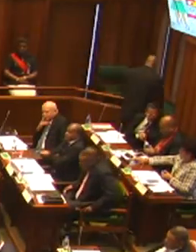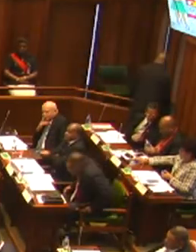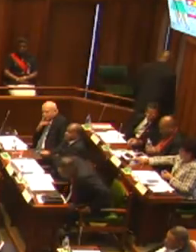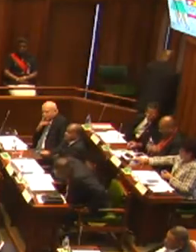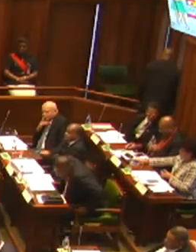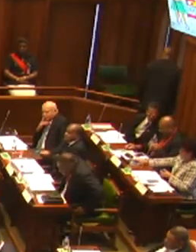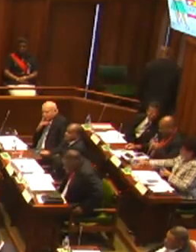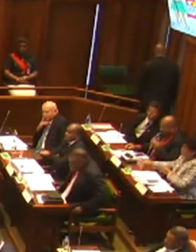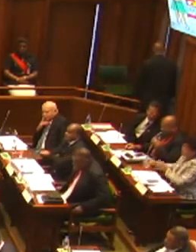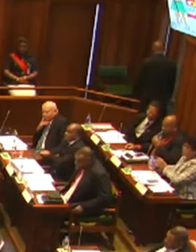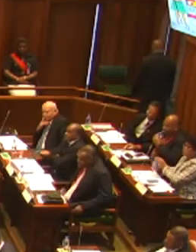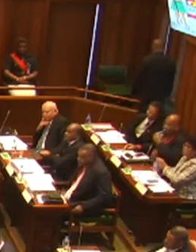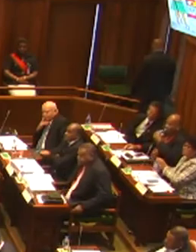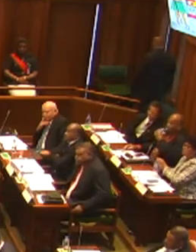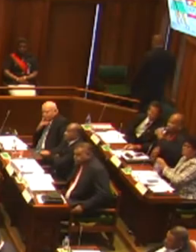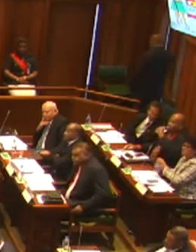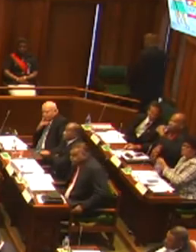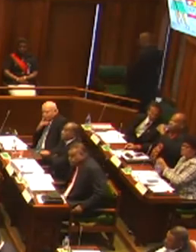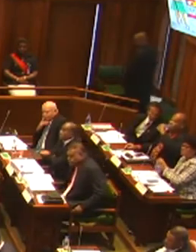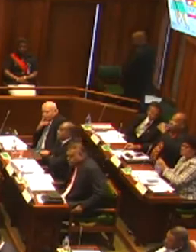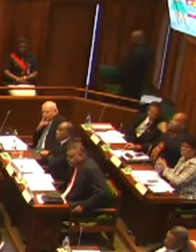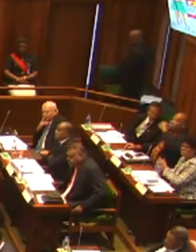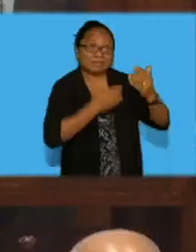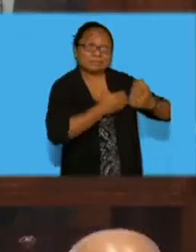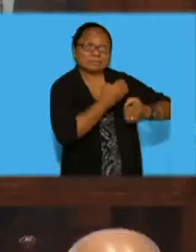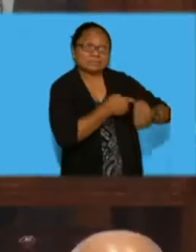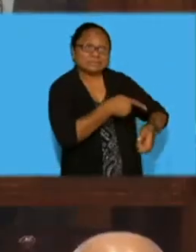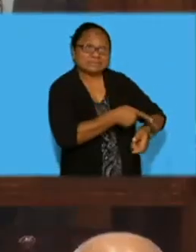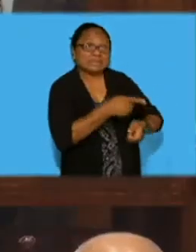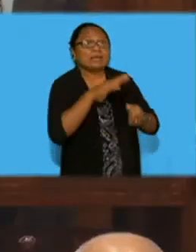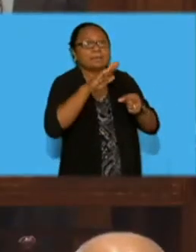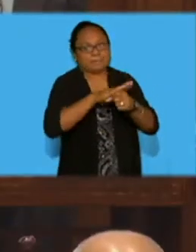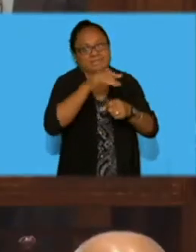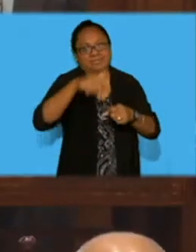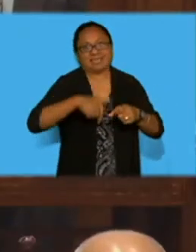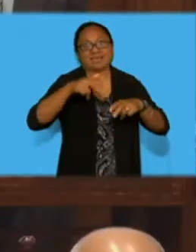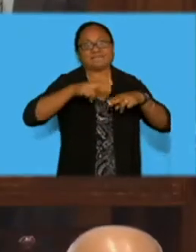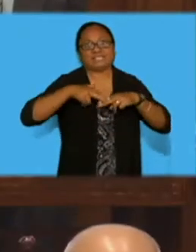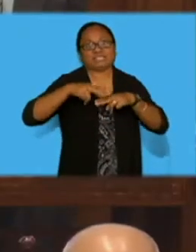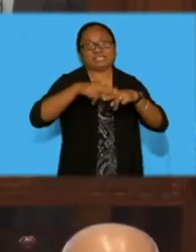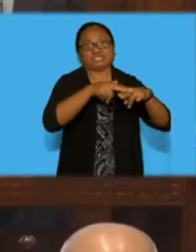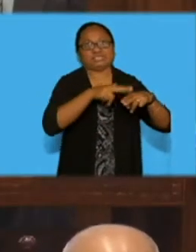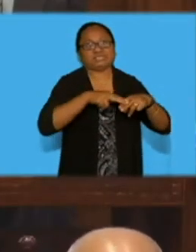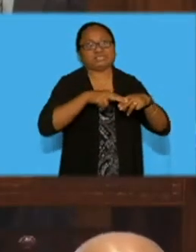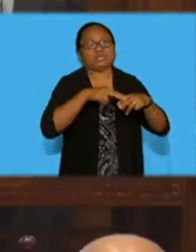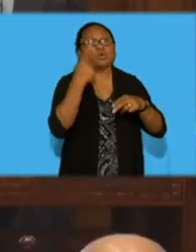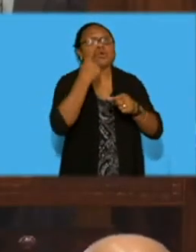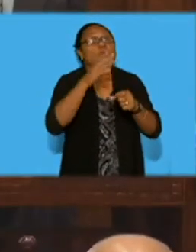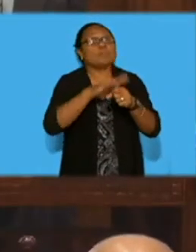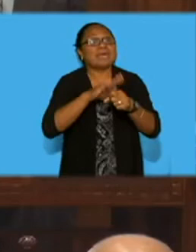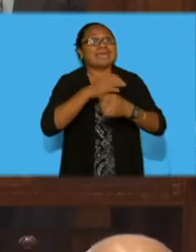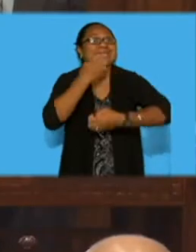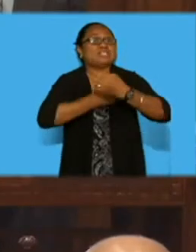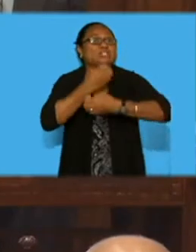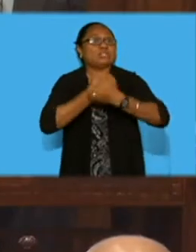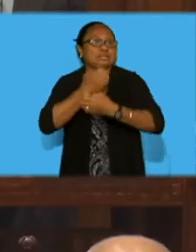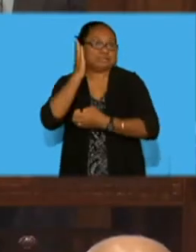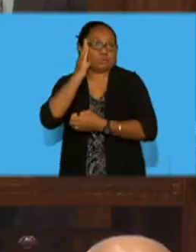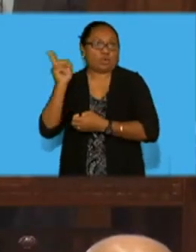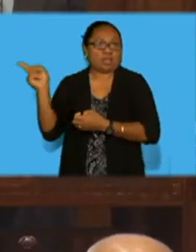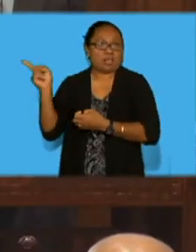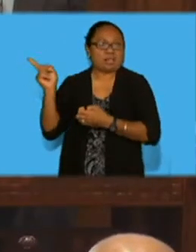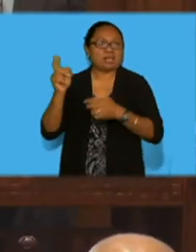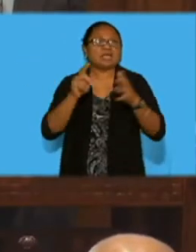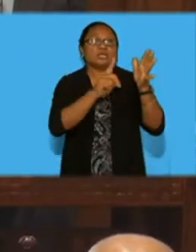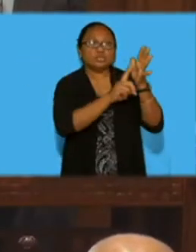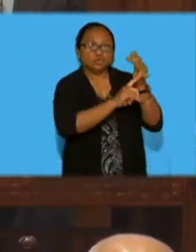Madam Speaker, this device has been locally produced by the Engineering College of the University